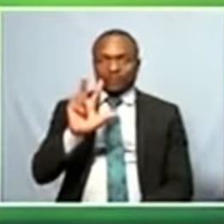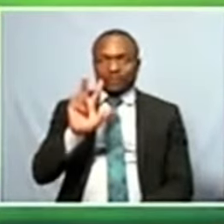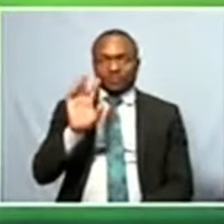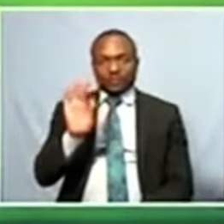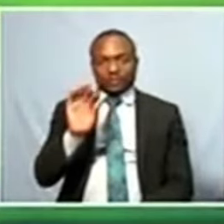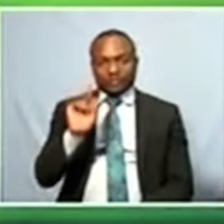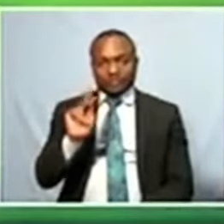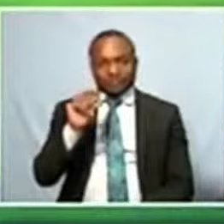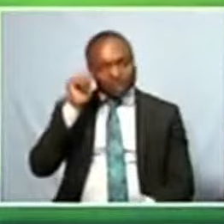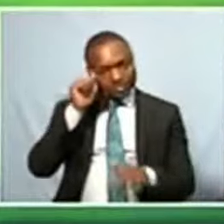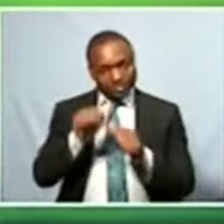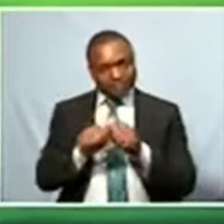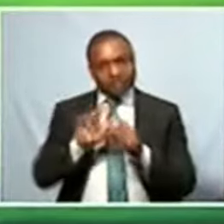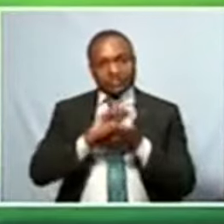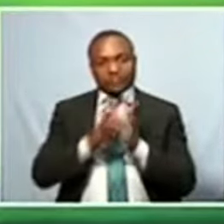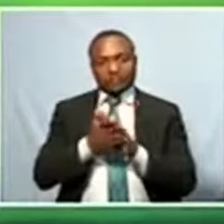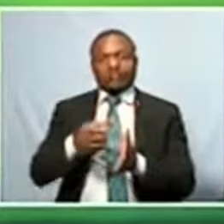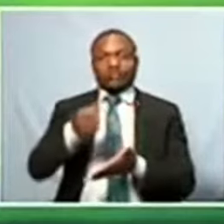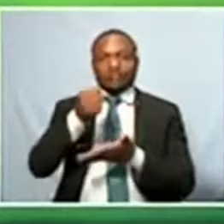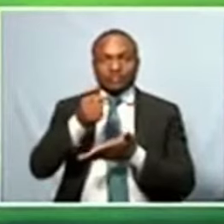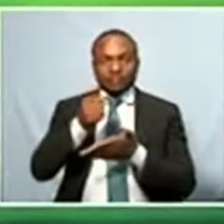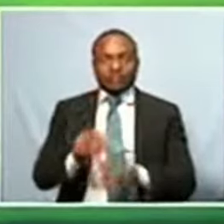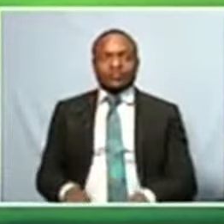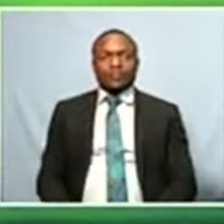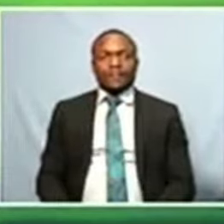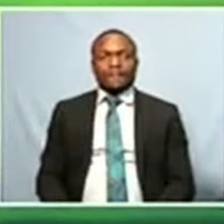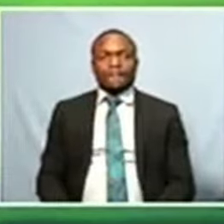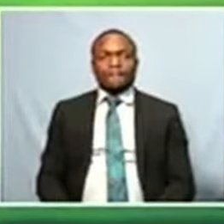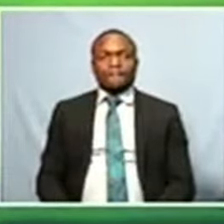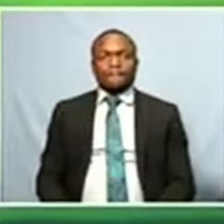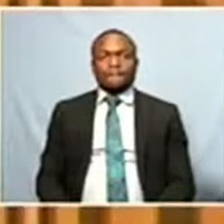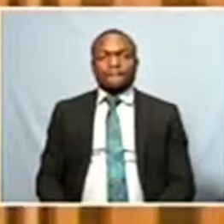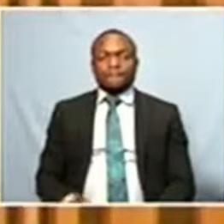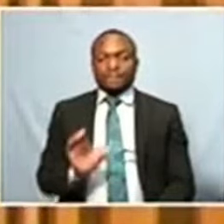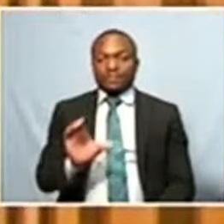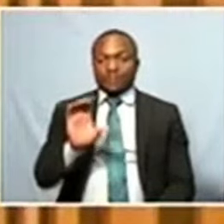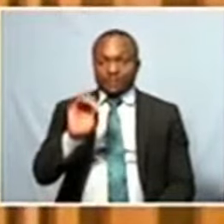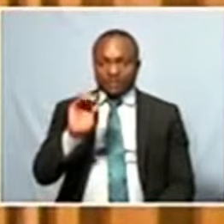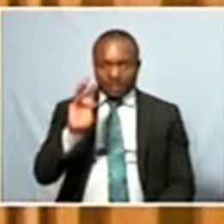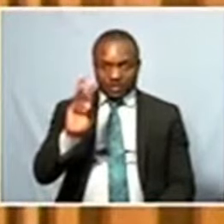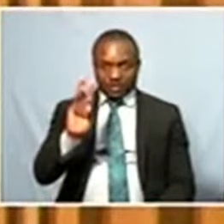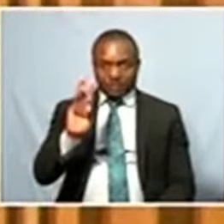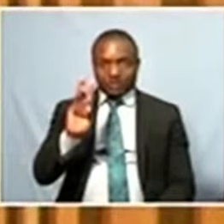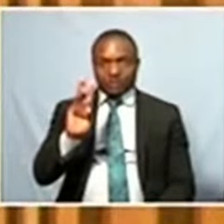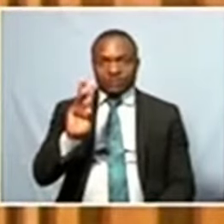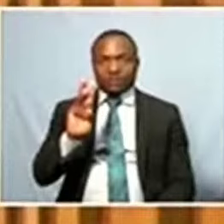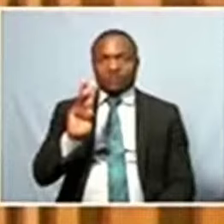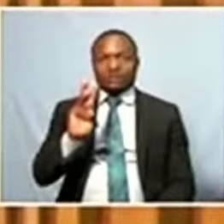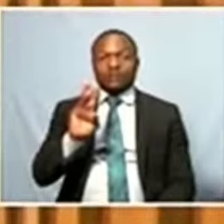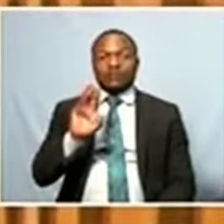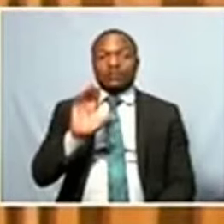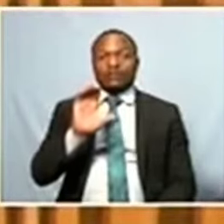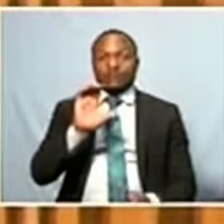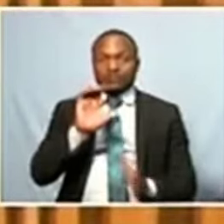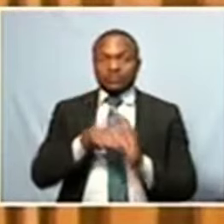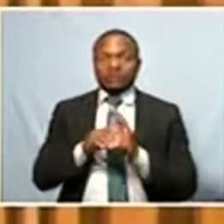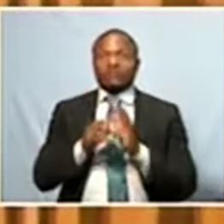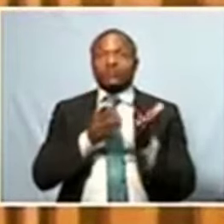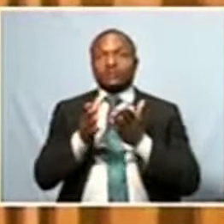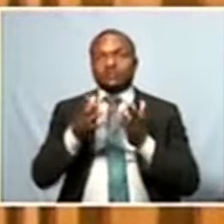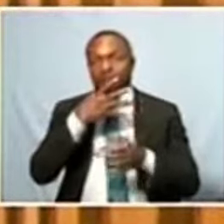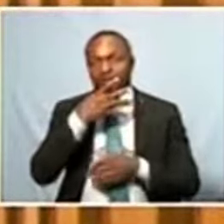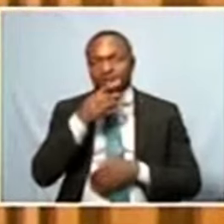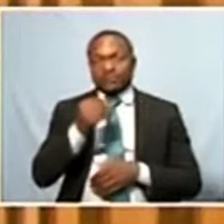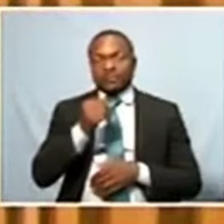1,290,475,439 kwacha was agreed to stand part of the estimates. And head 06, Civil Service Commission, Office of